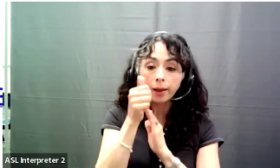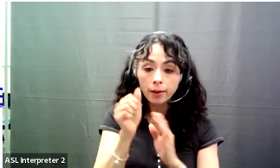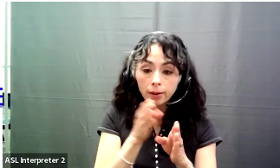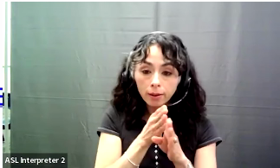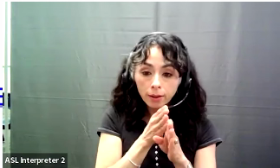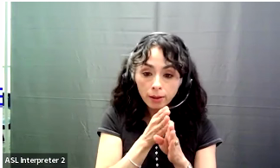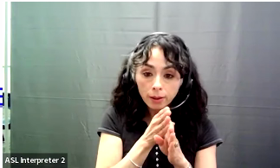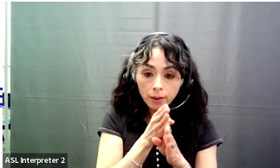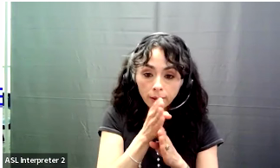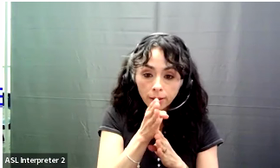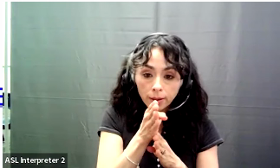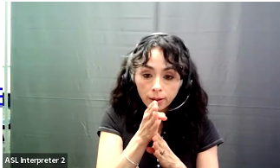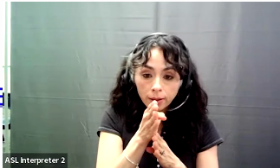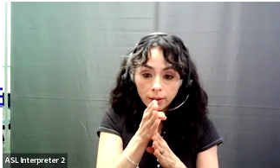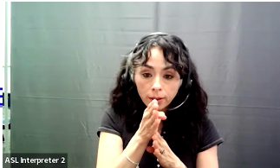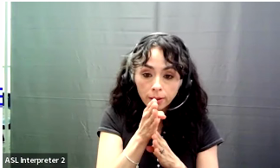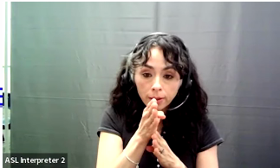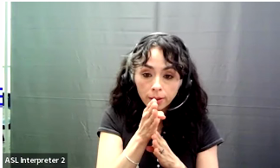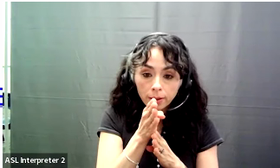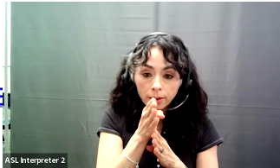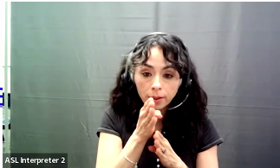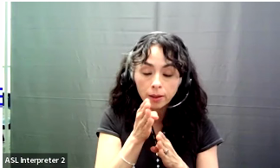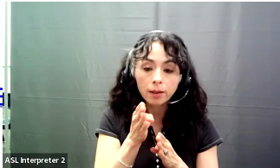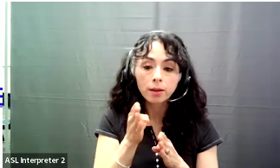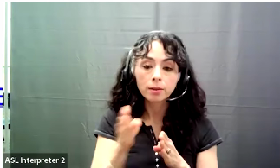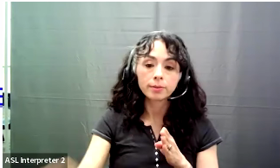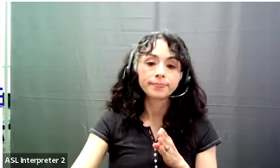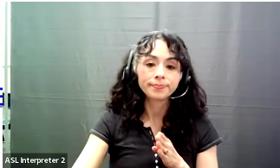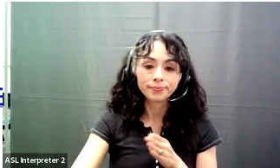their interest to create a